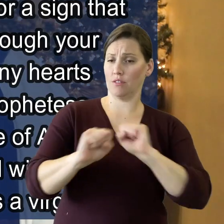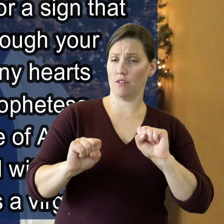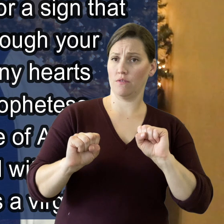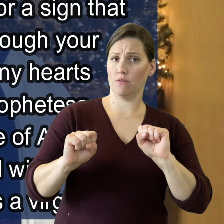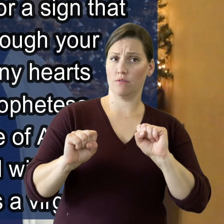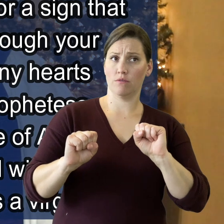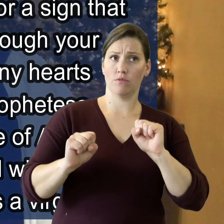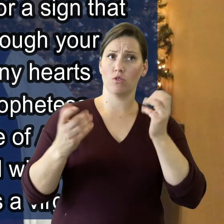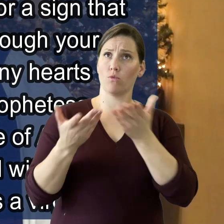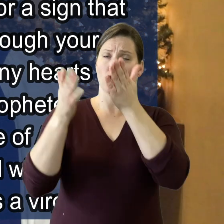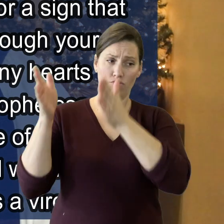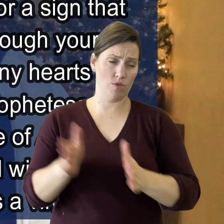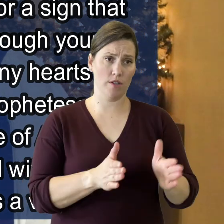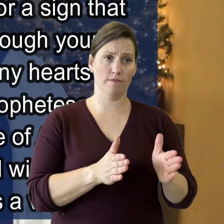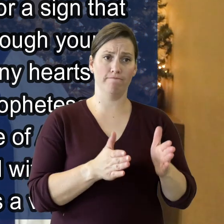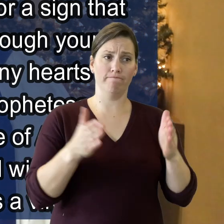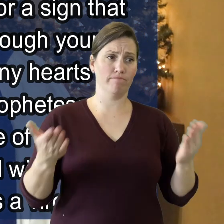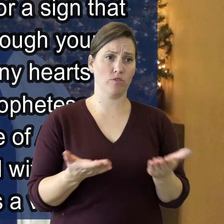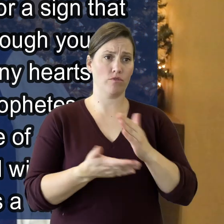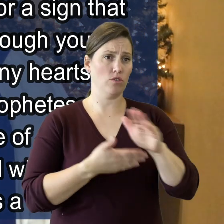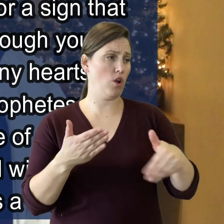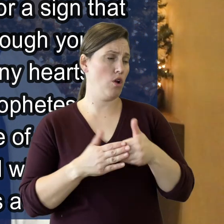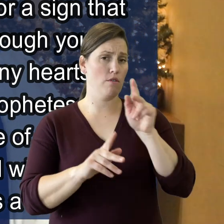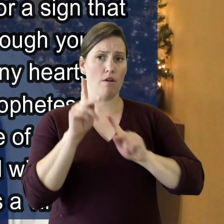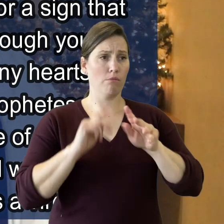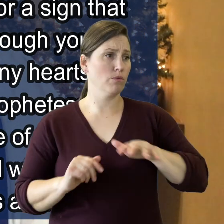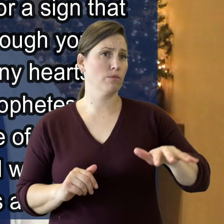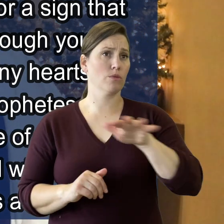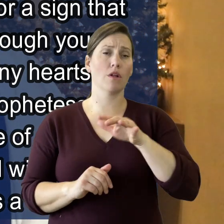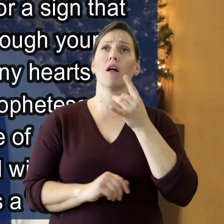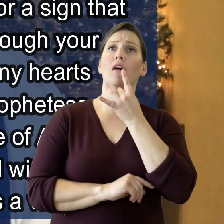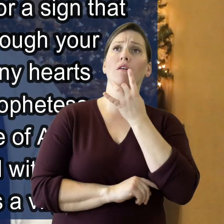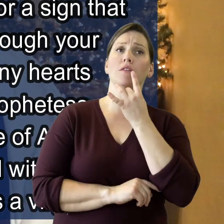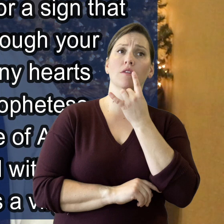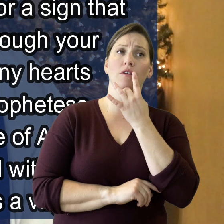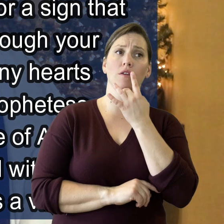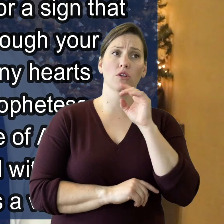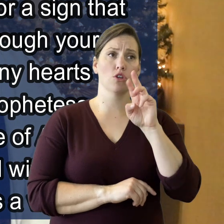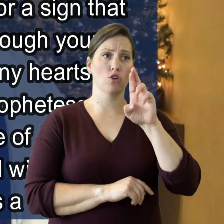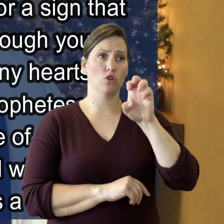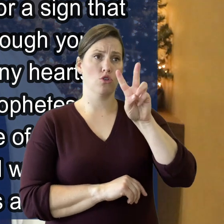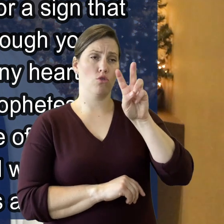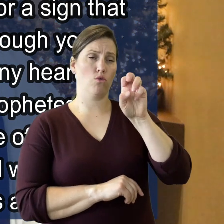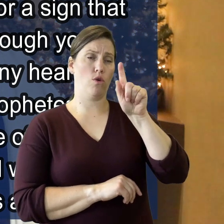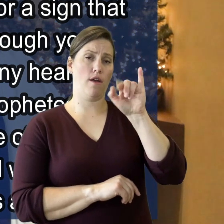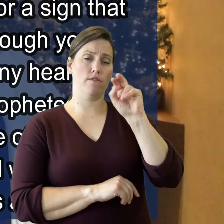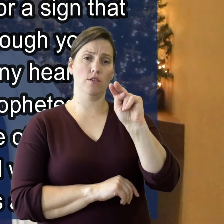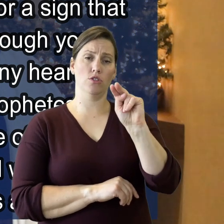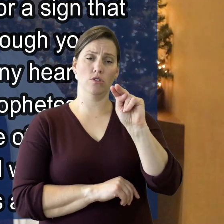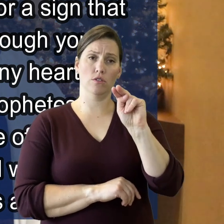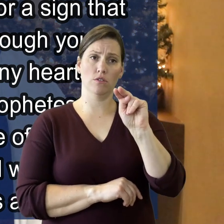salvation, which you have prepared in the presence of all peoples, a light for revelation to the